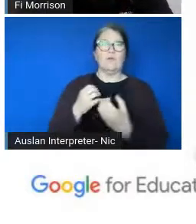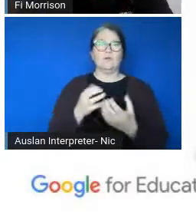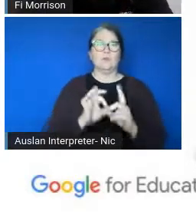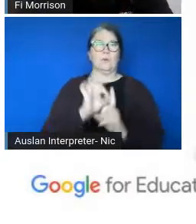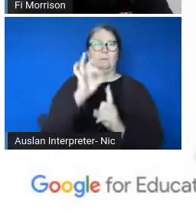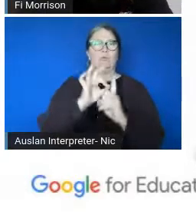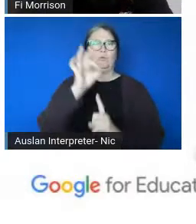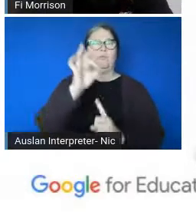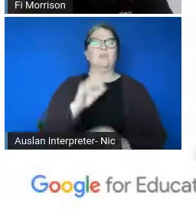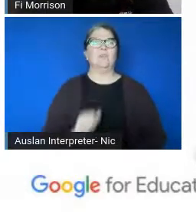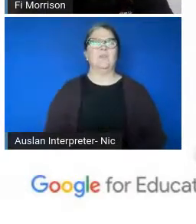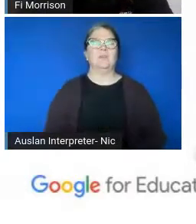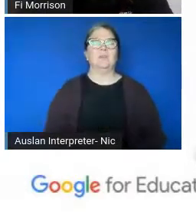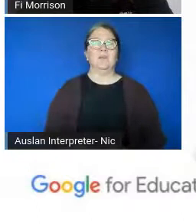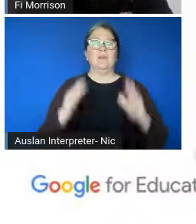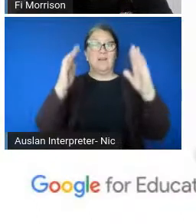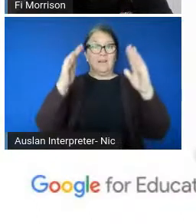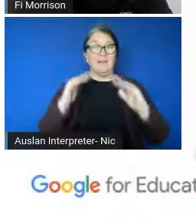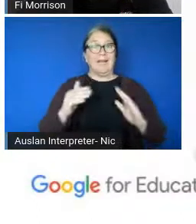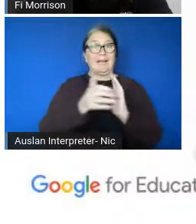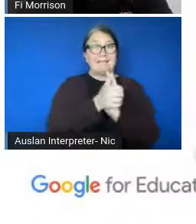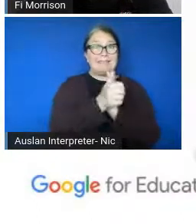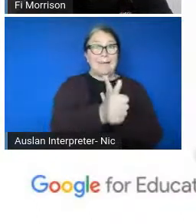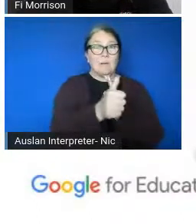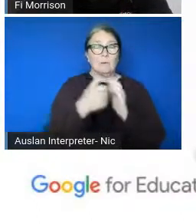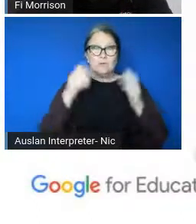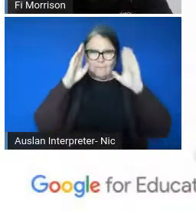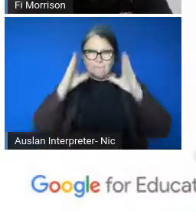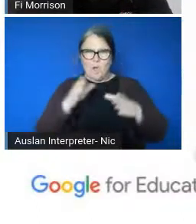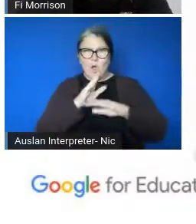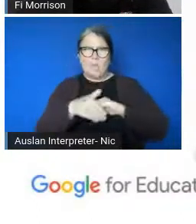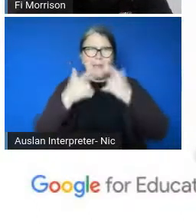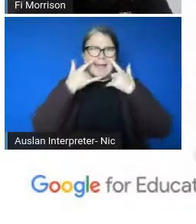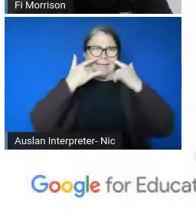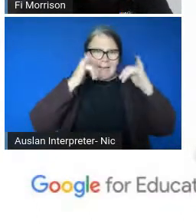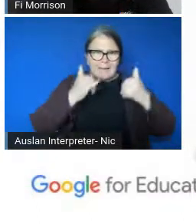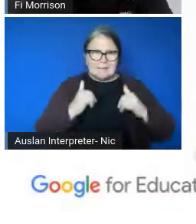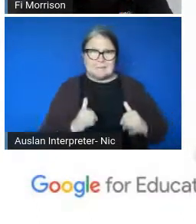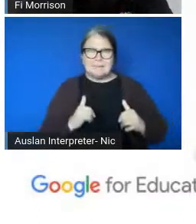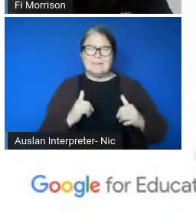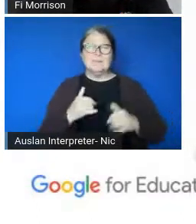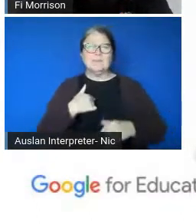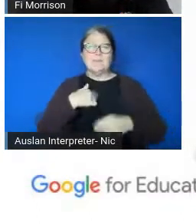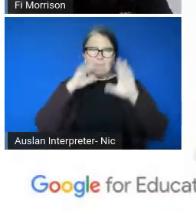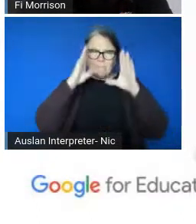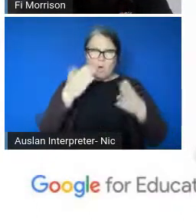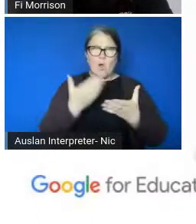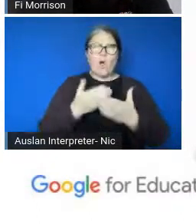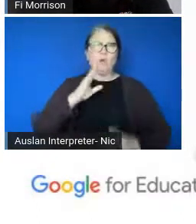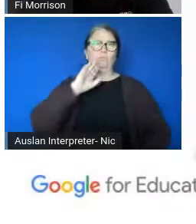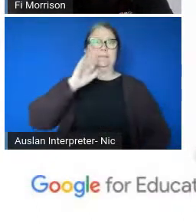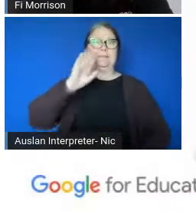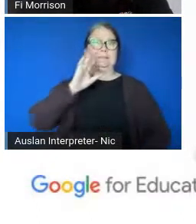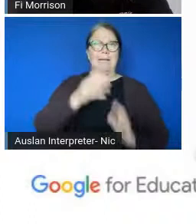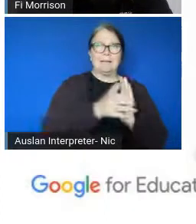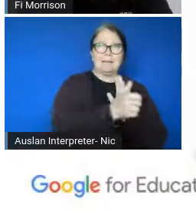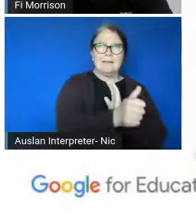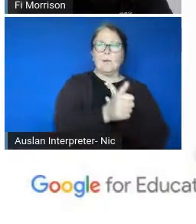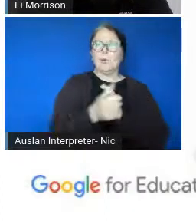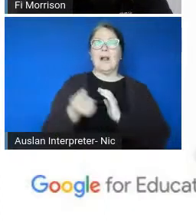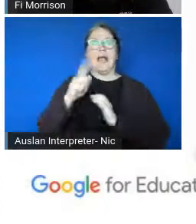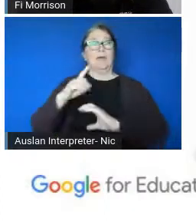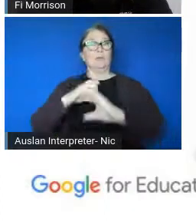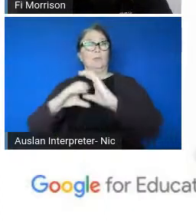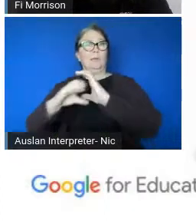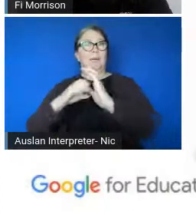skills, we're going to do a bit of analysis, looking at some presentation skills and some communication skills. And there are lots of tools as ever,